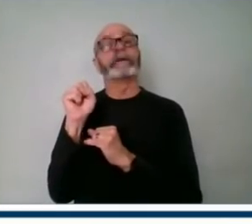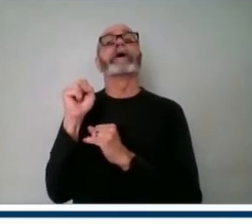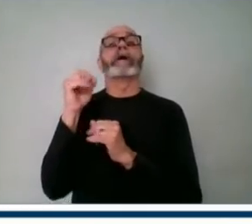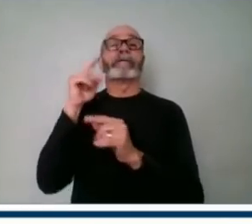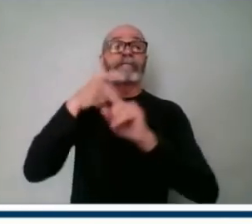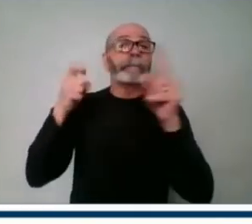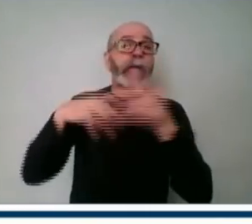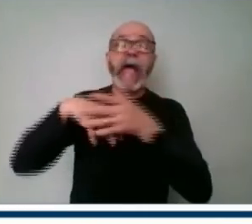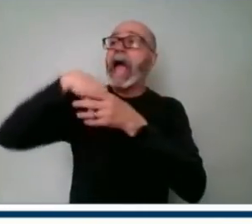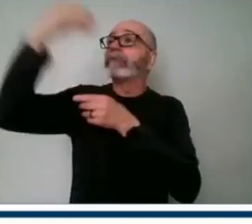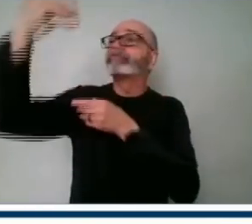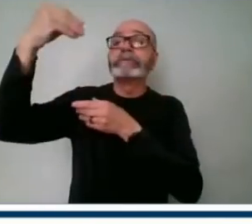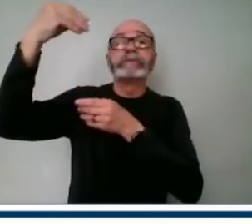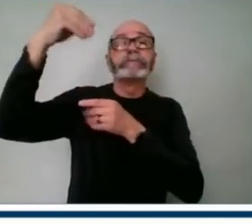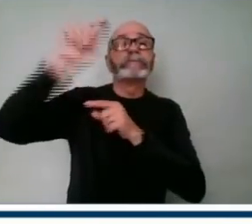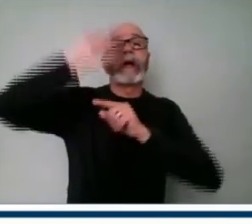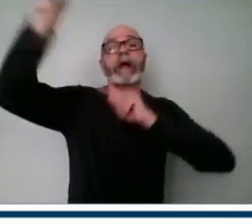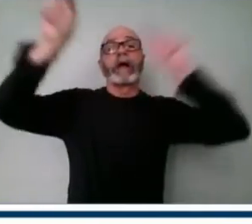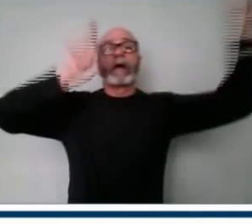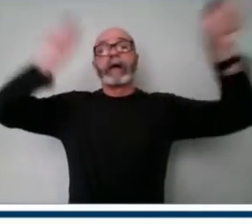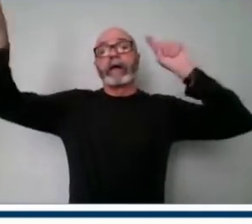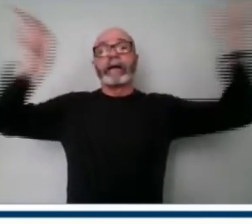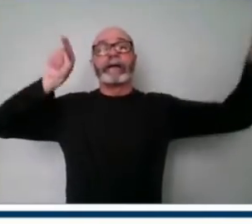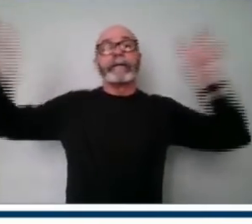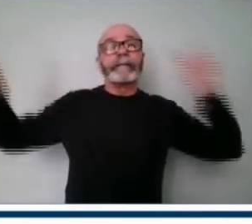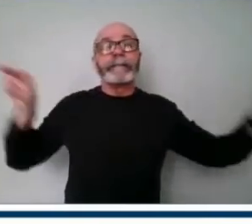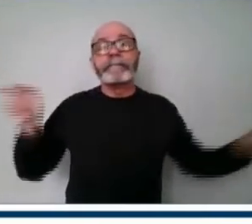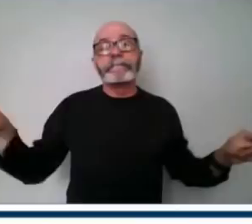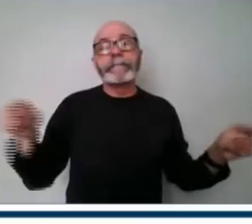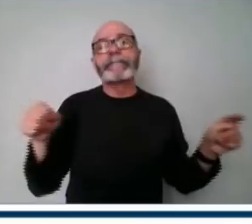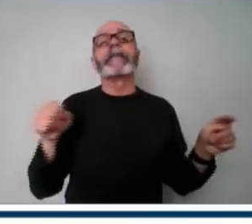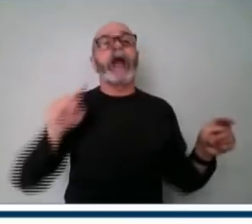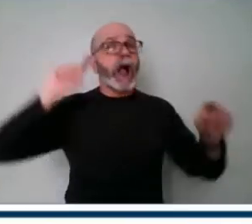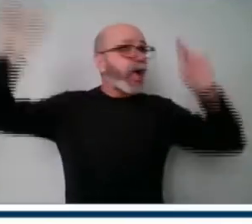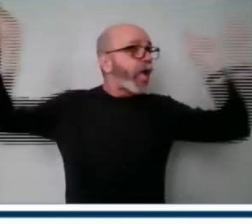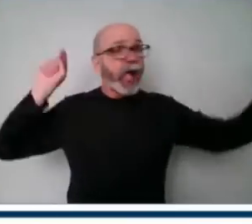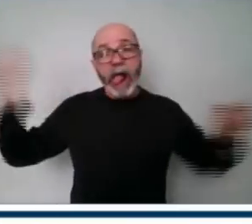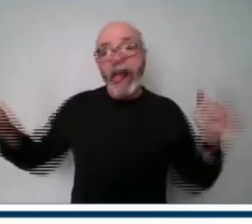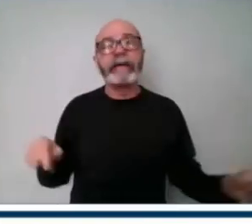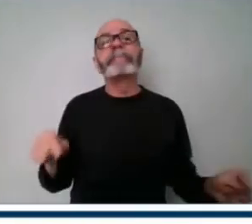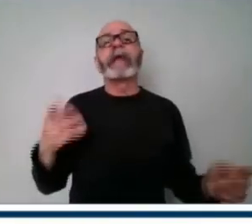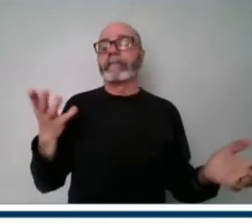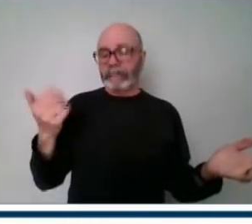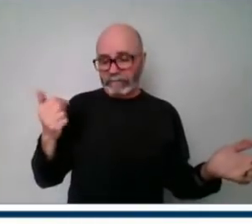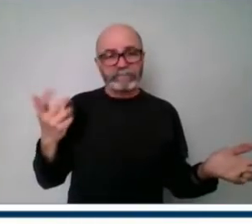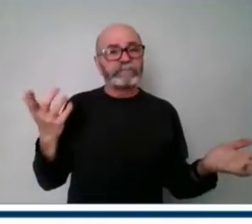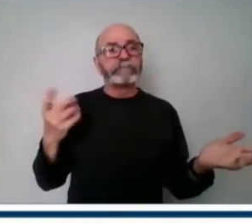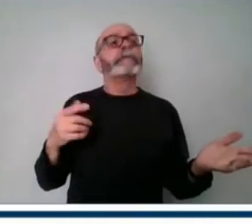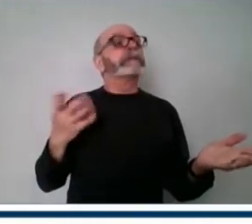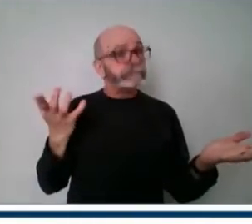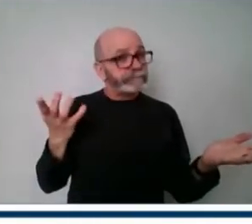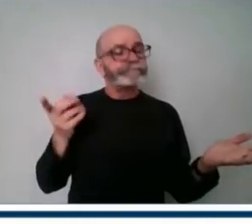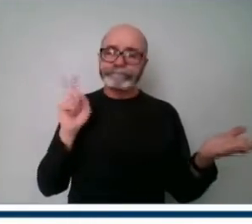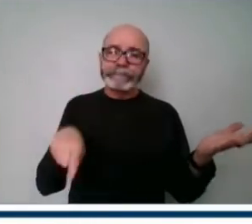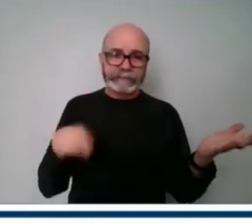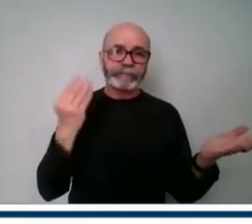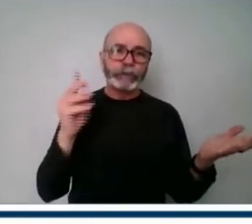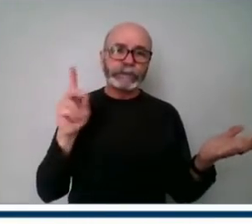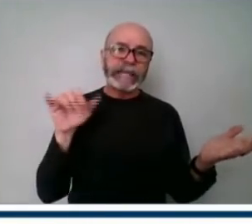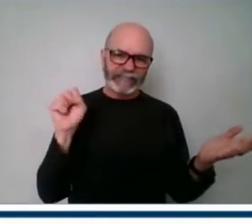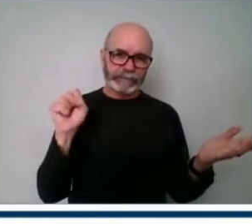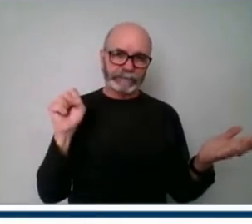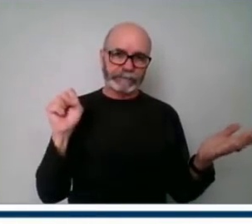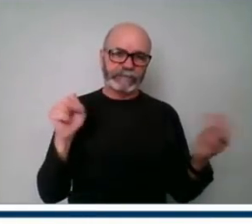Canada. And then all the other public health measures that when we do get cases, we wrap around and act very